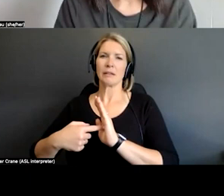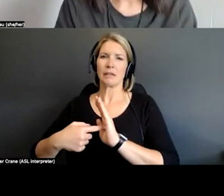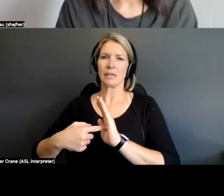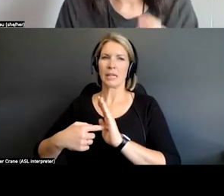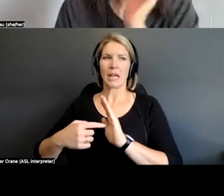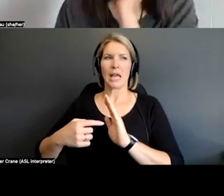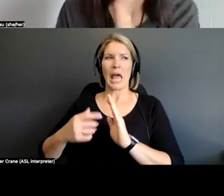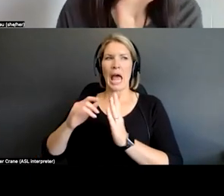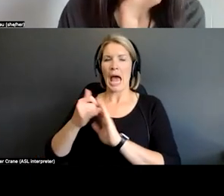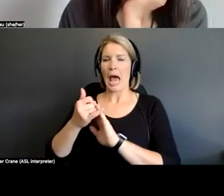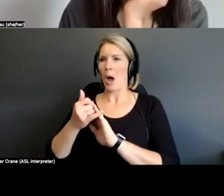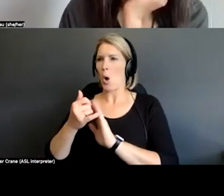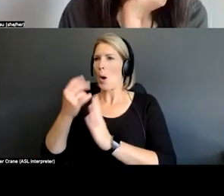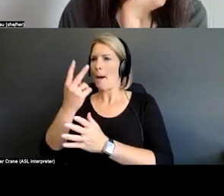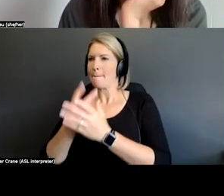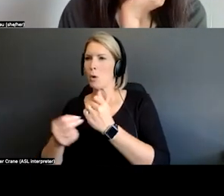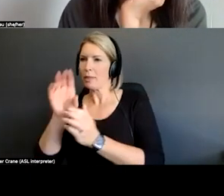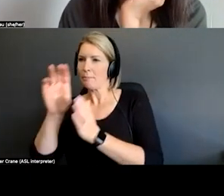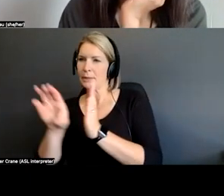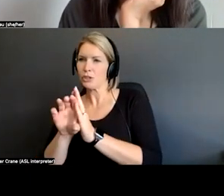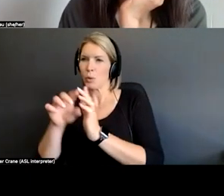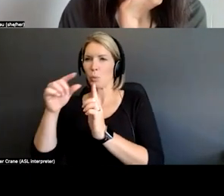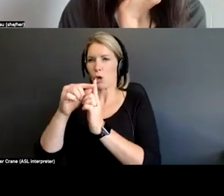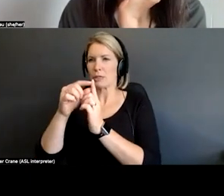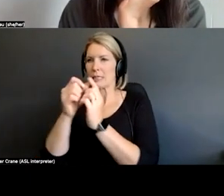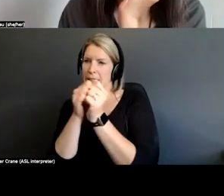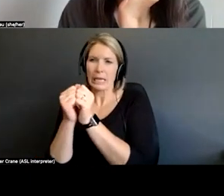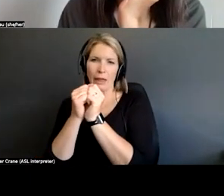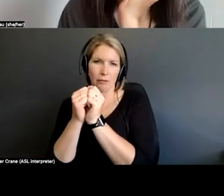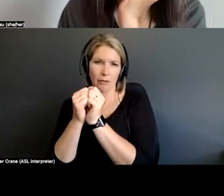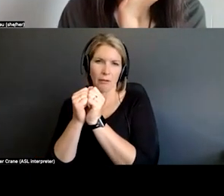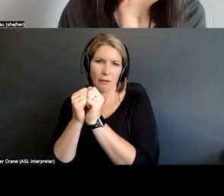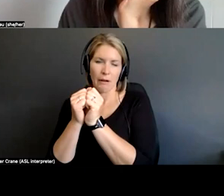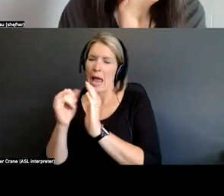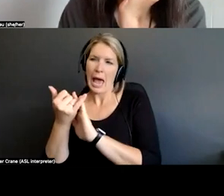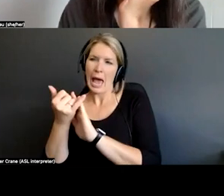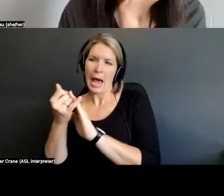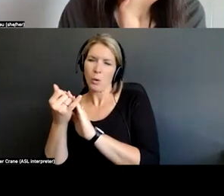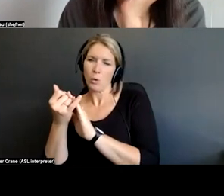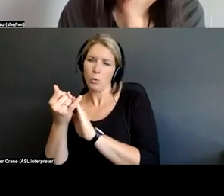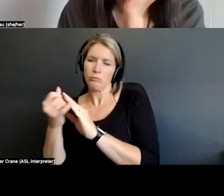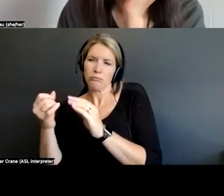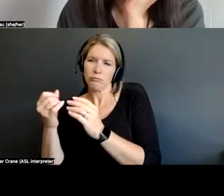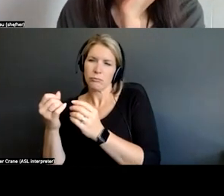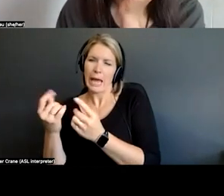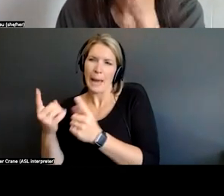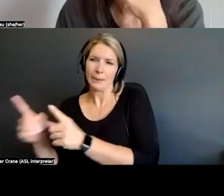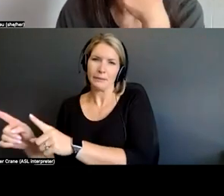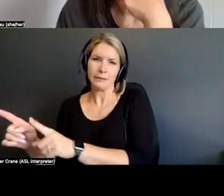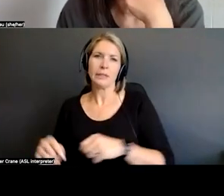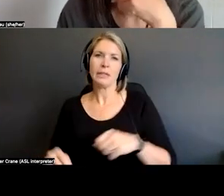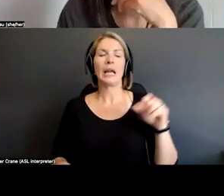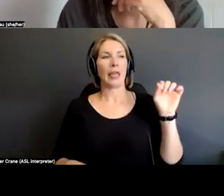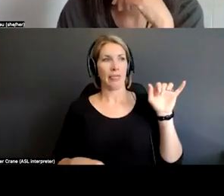way. Yeah, for sure. That one, that illustration, what came to us kind of as is, and we didn't, usually when we